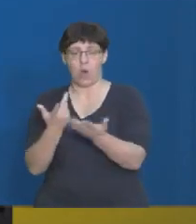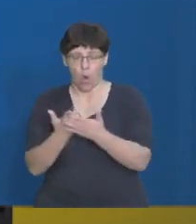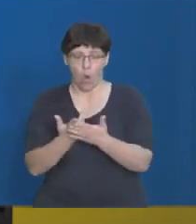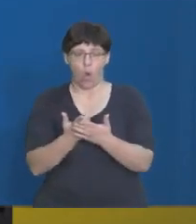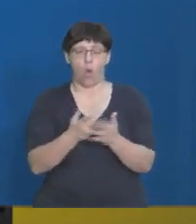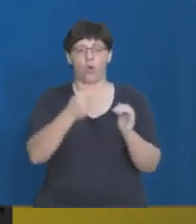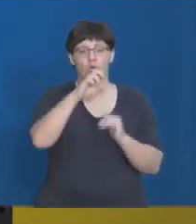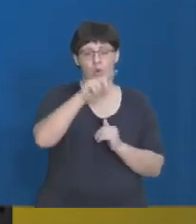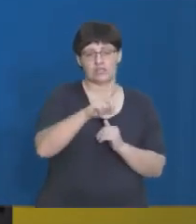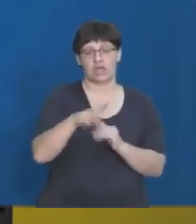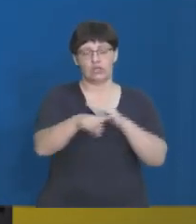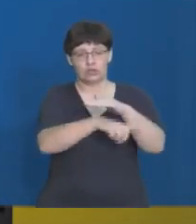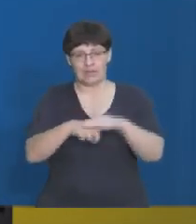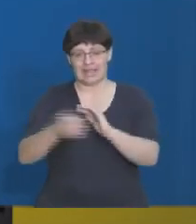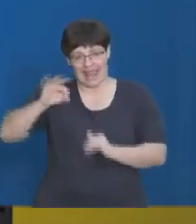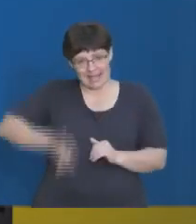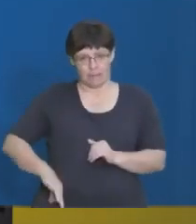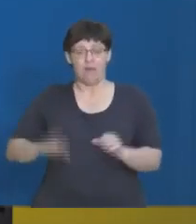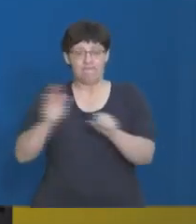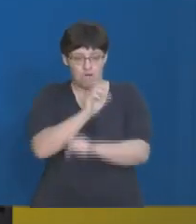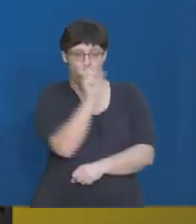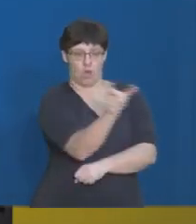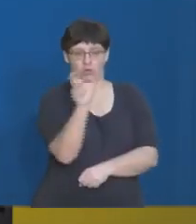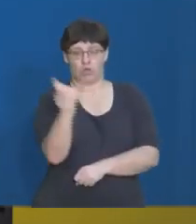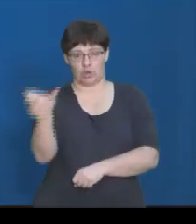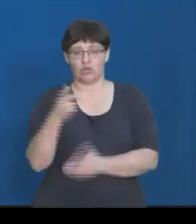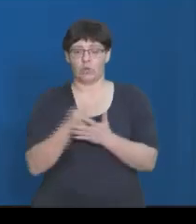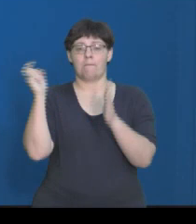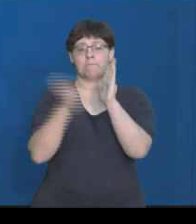be able to earn full marks for this section.